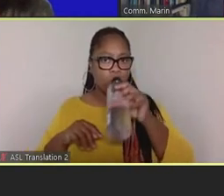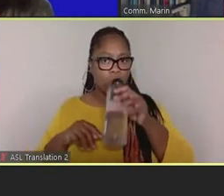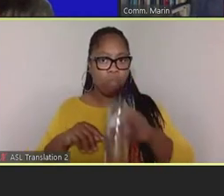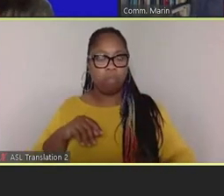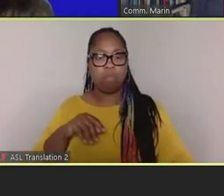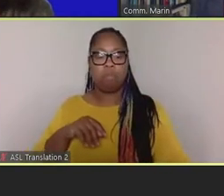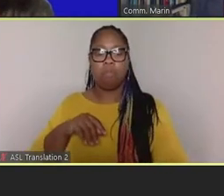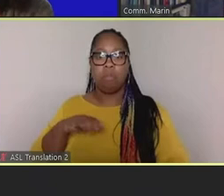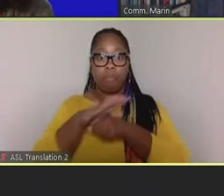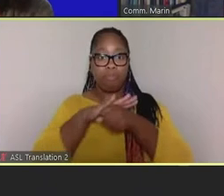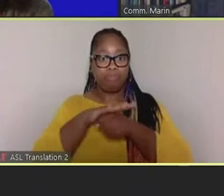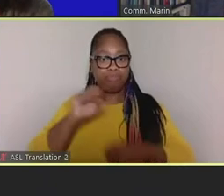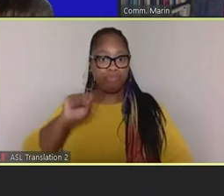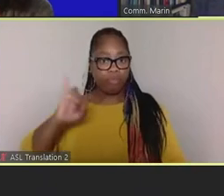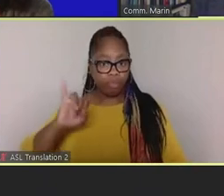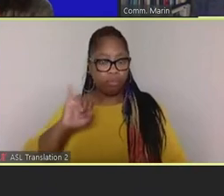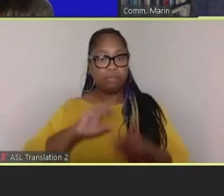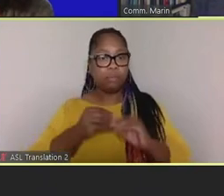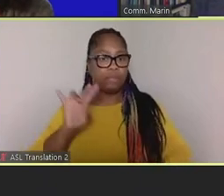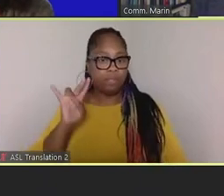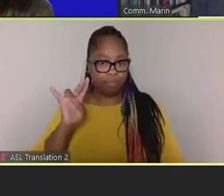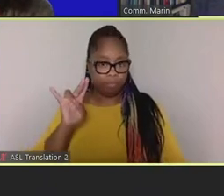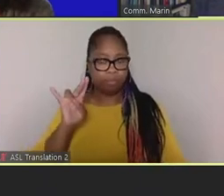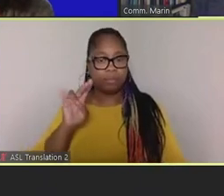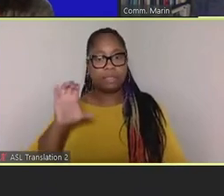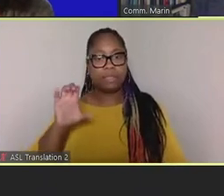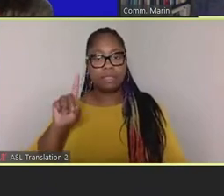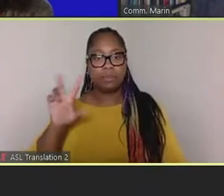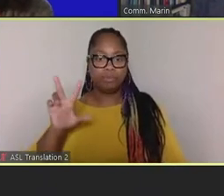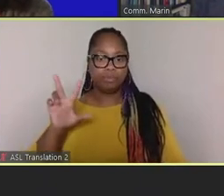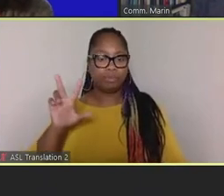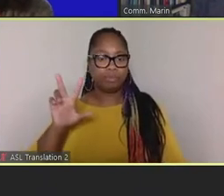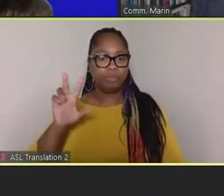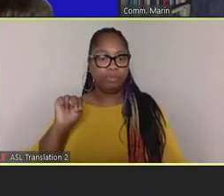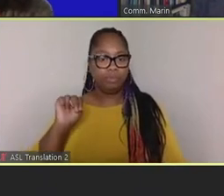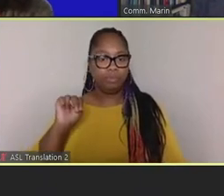Borough of Staten Island, calendar number 7, CD 3,